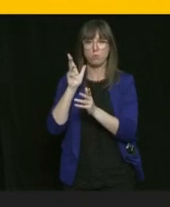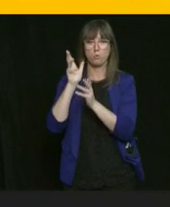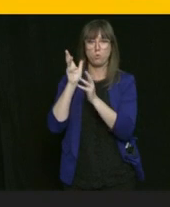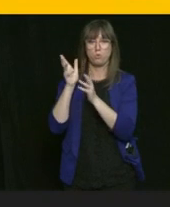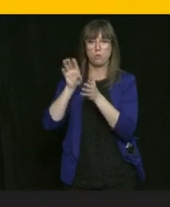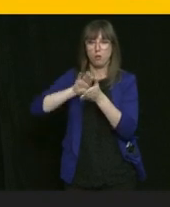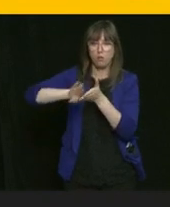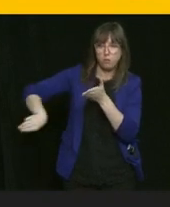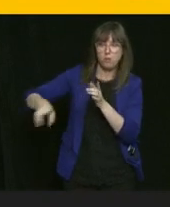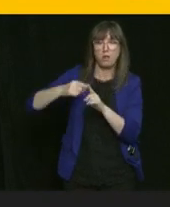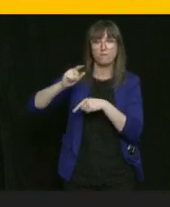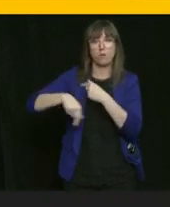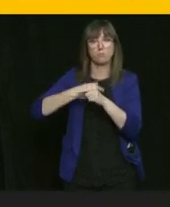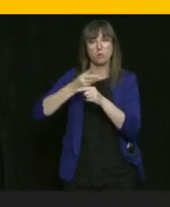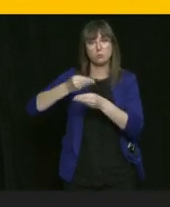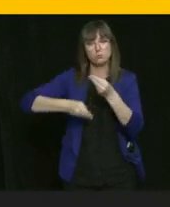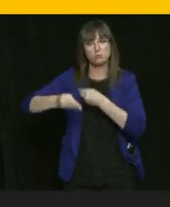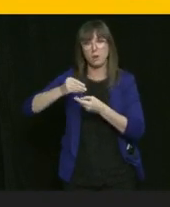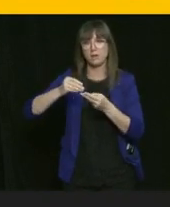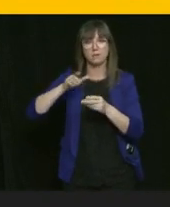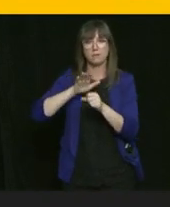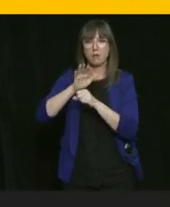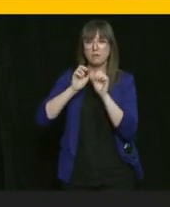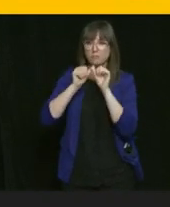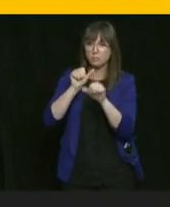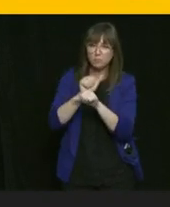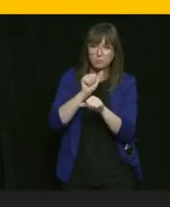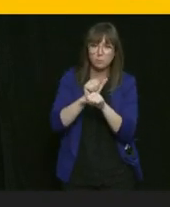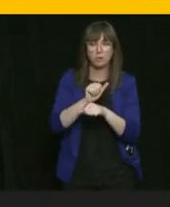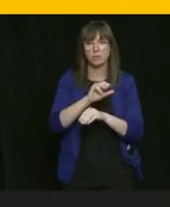trade, the decline of steady work, unequal access to education.